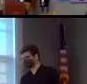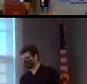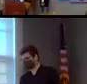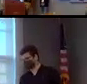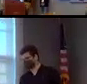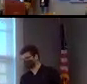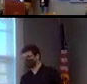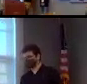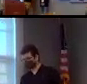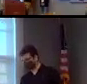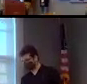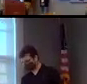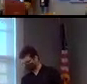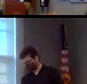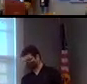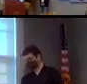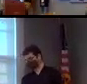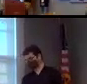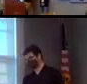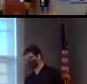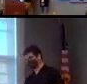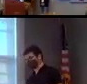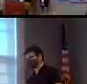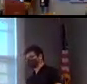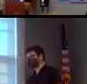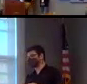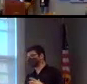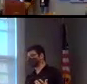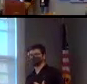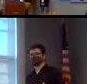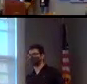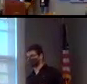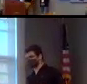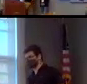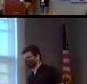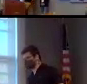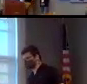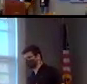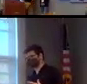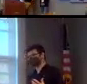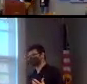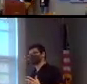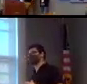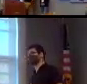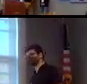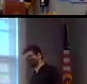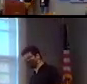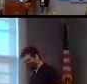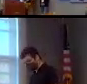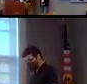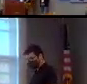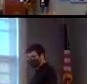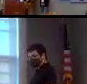to Braithwaite and Johnson's original garrison measure. And of course, we have these sort of relevant covariates that we're going to try to include in this analysis